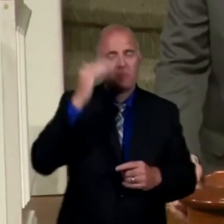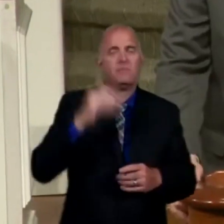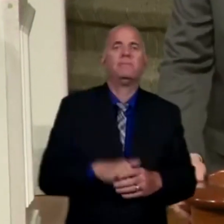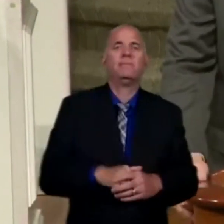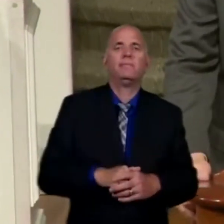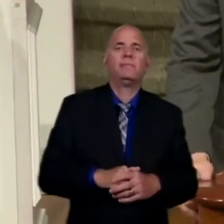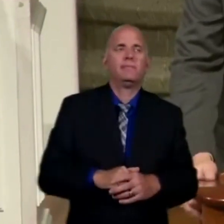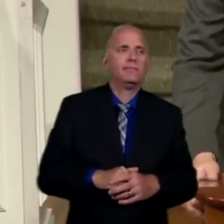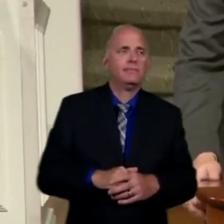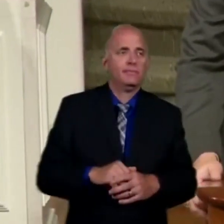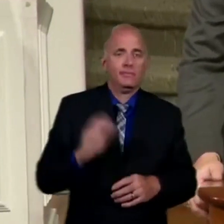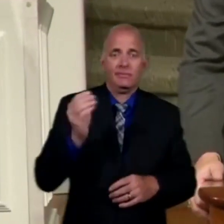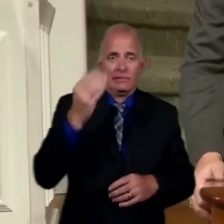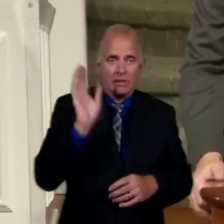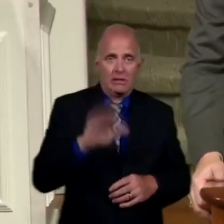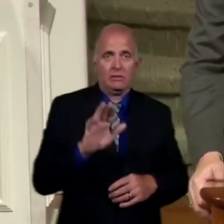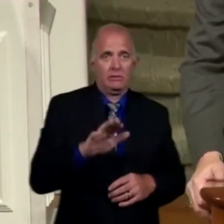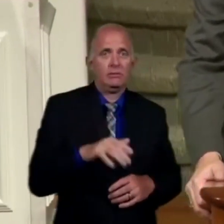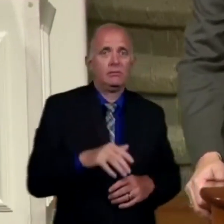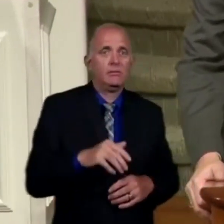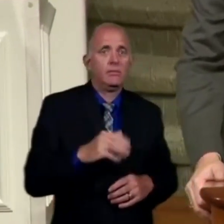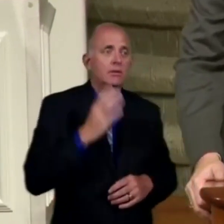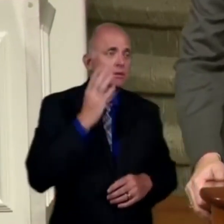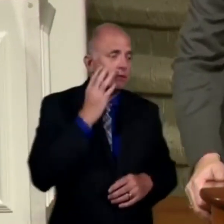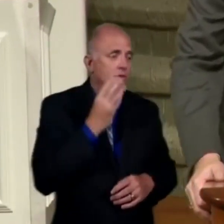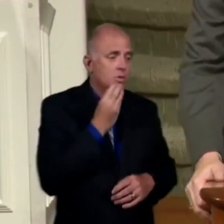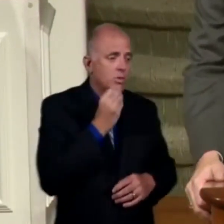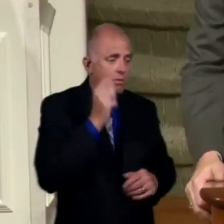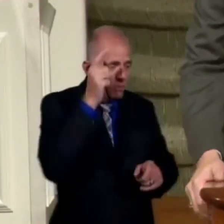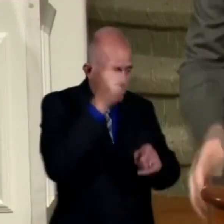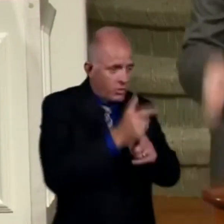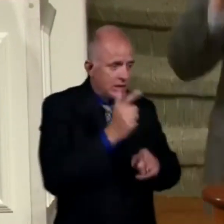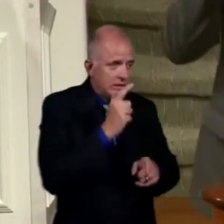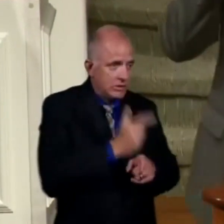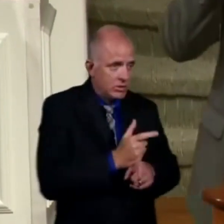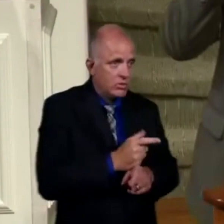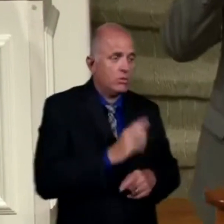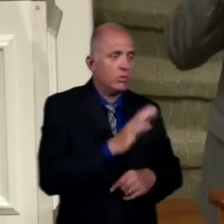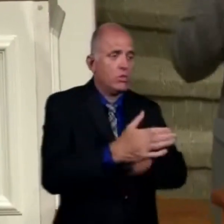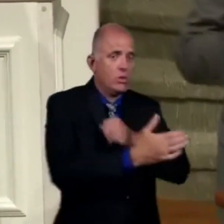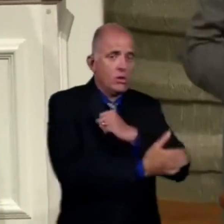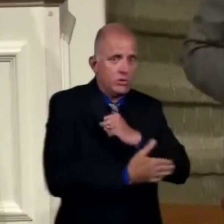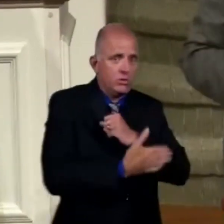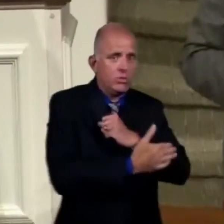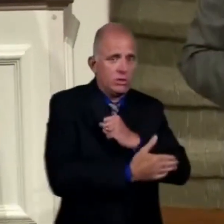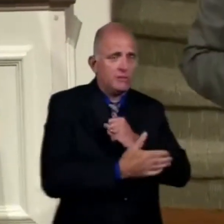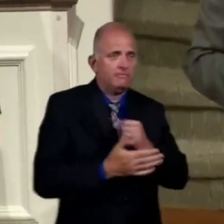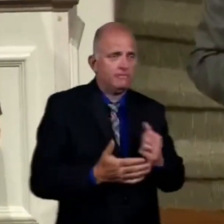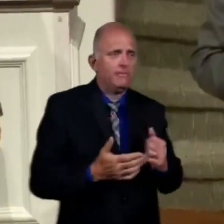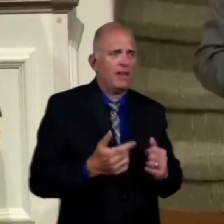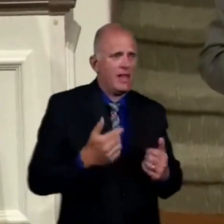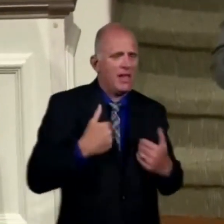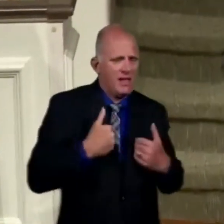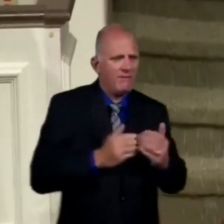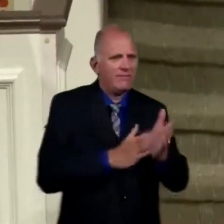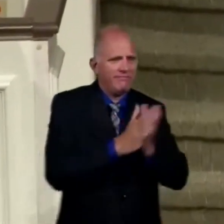them. My Jewish brothers and sisters, the nation of Israel, they do have a zeal for God.